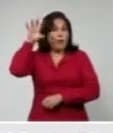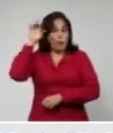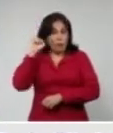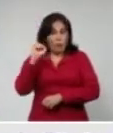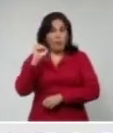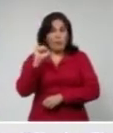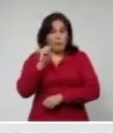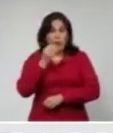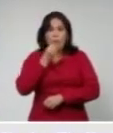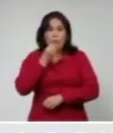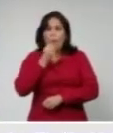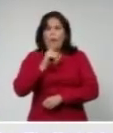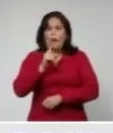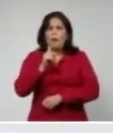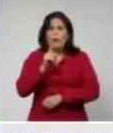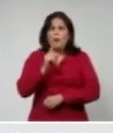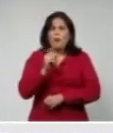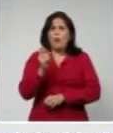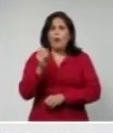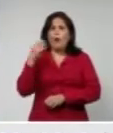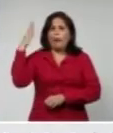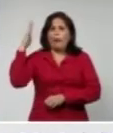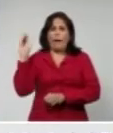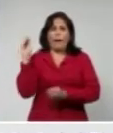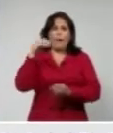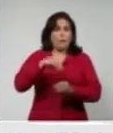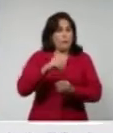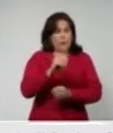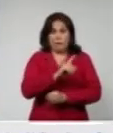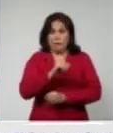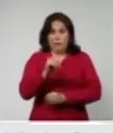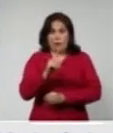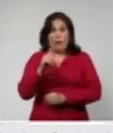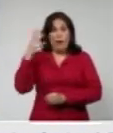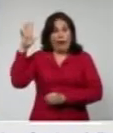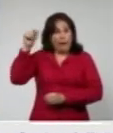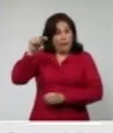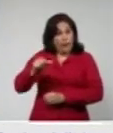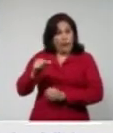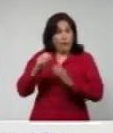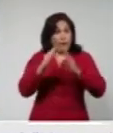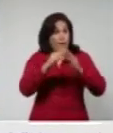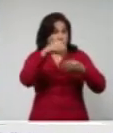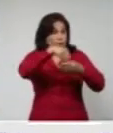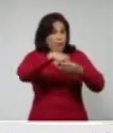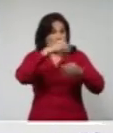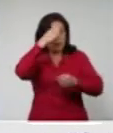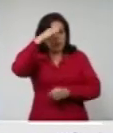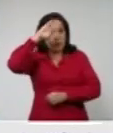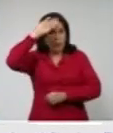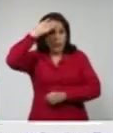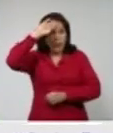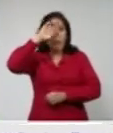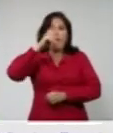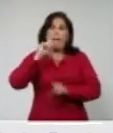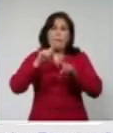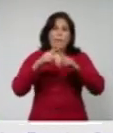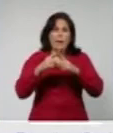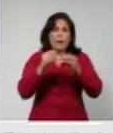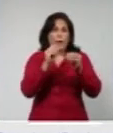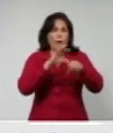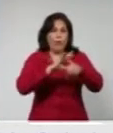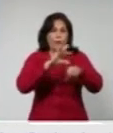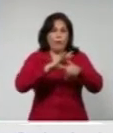confirmed case contact. I state this to clarify that this is not an imported